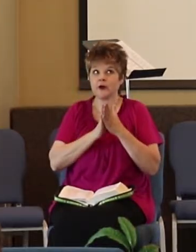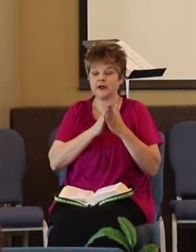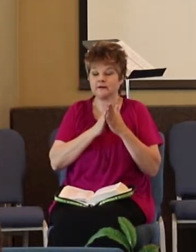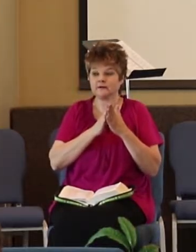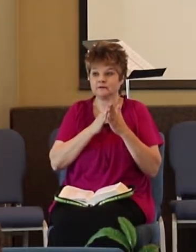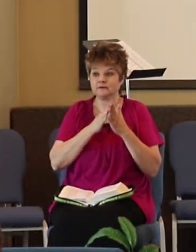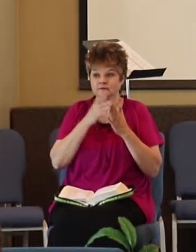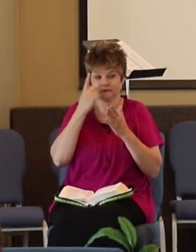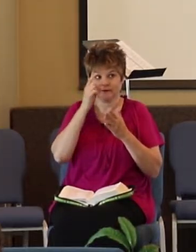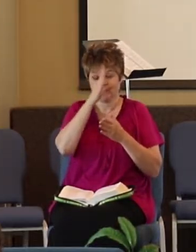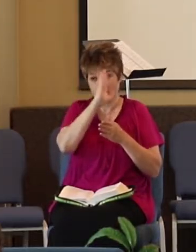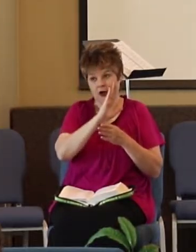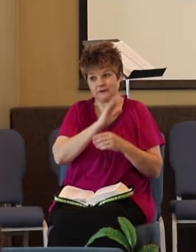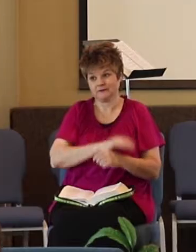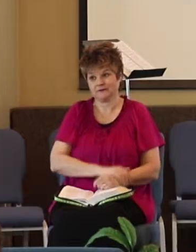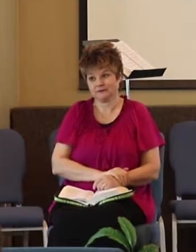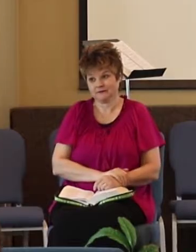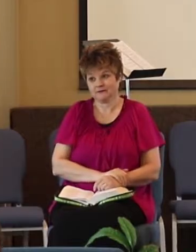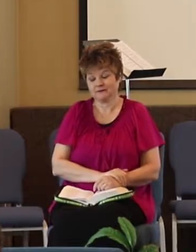God?